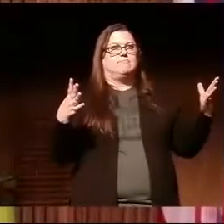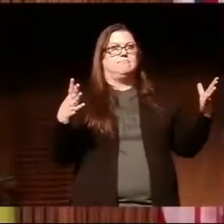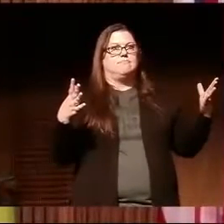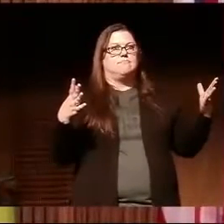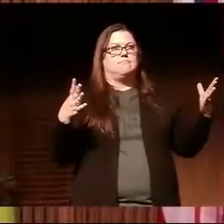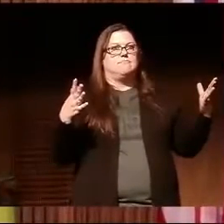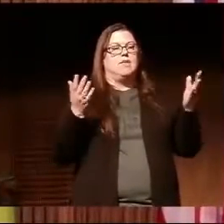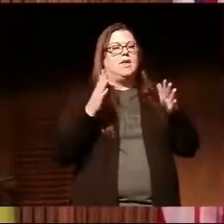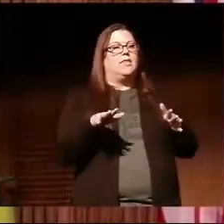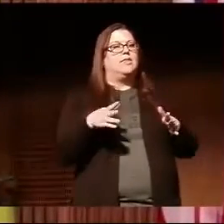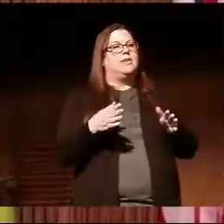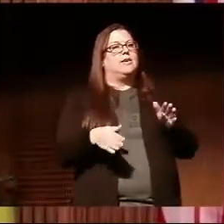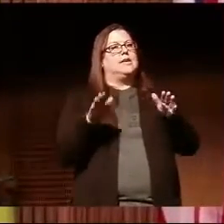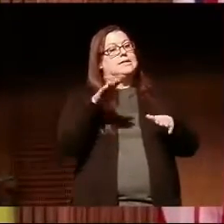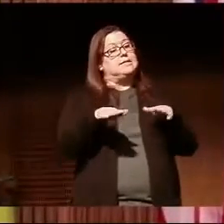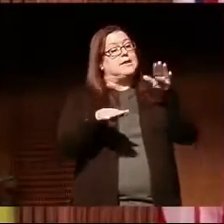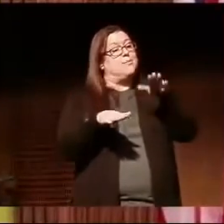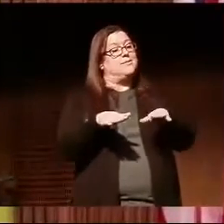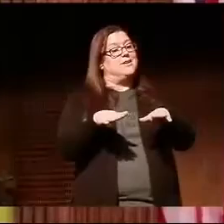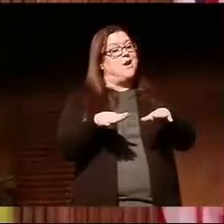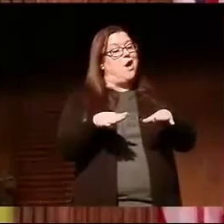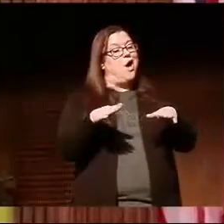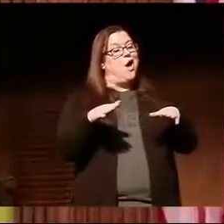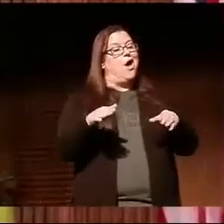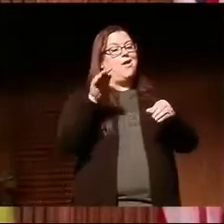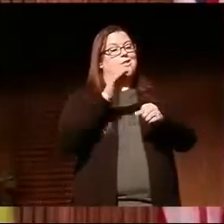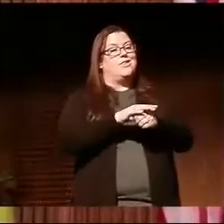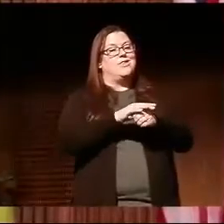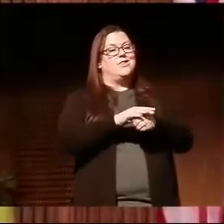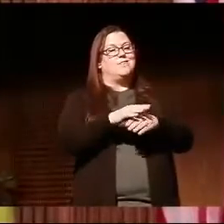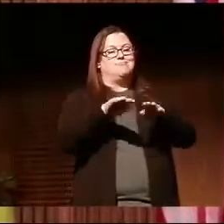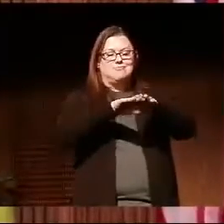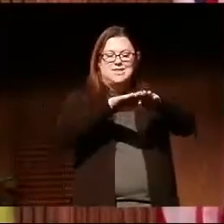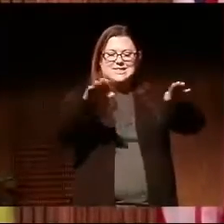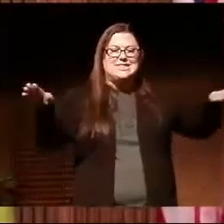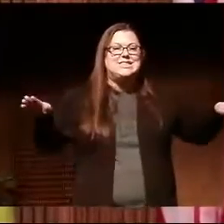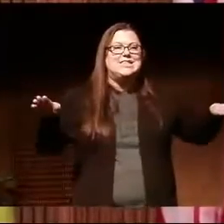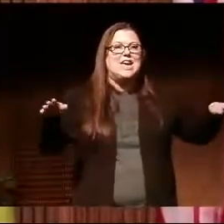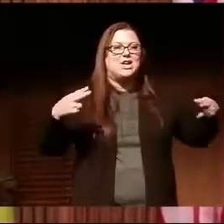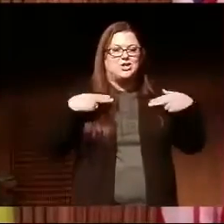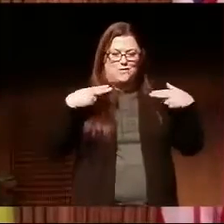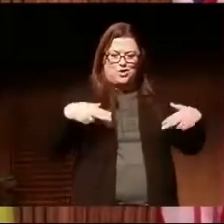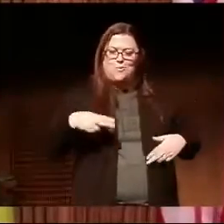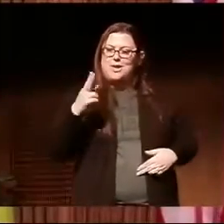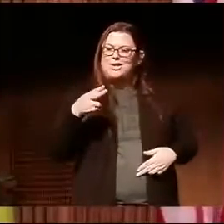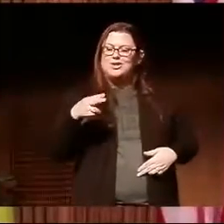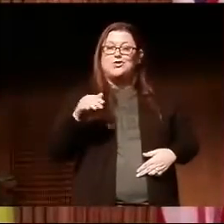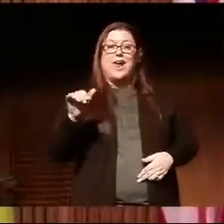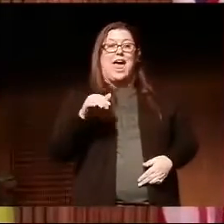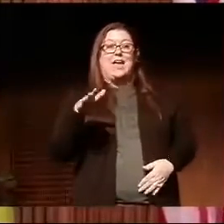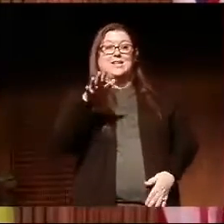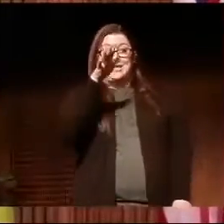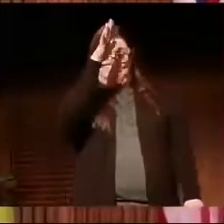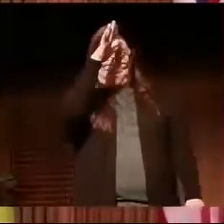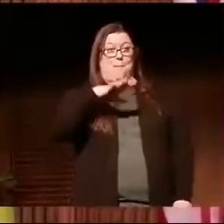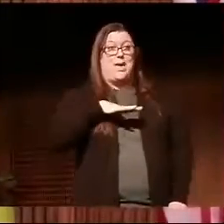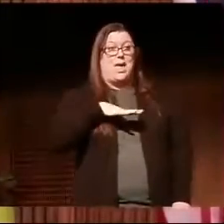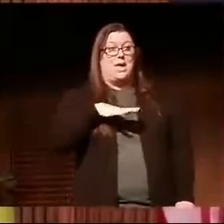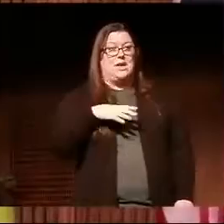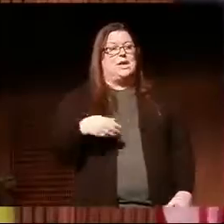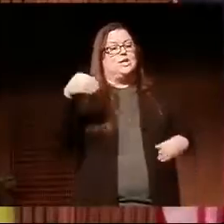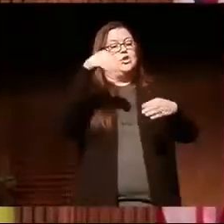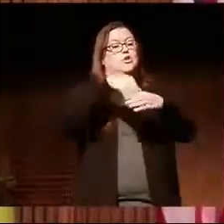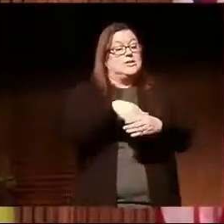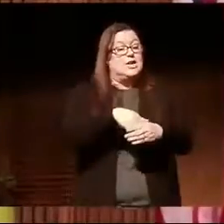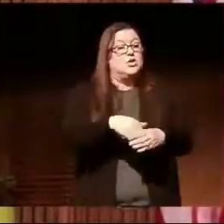And then he steps onto the grand stage of human history as a man. He enters into his own fallen creation,